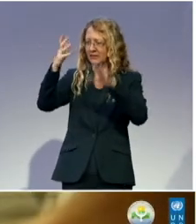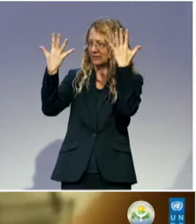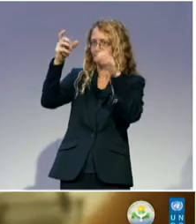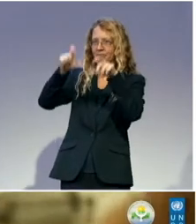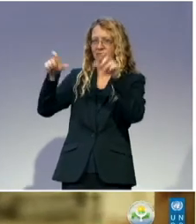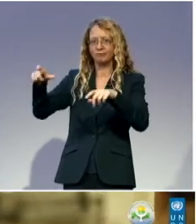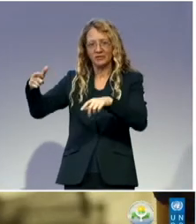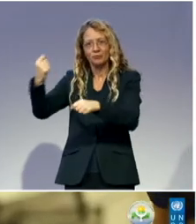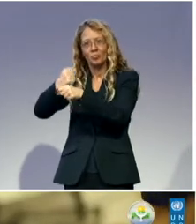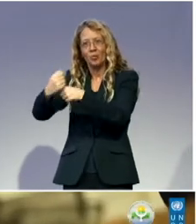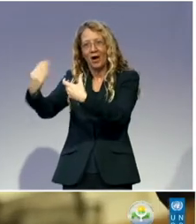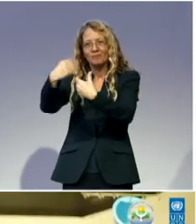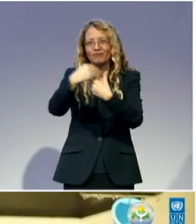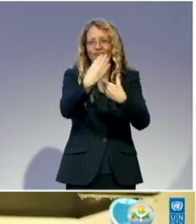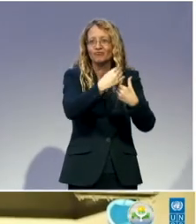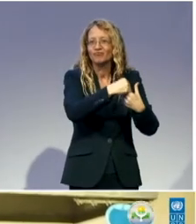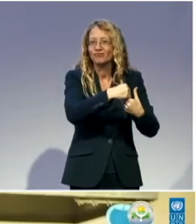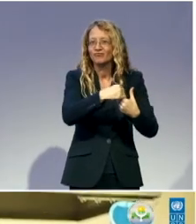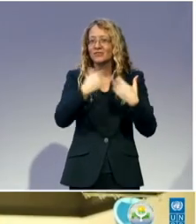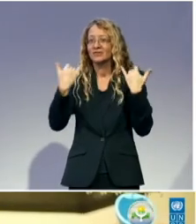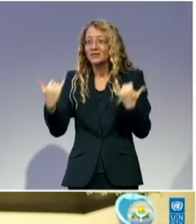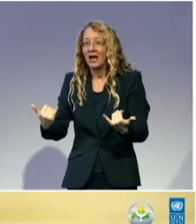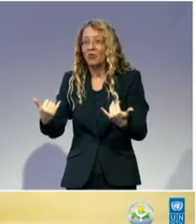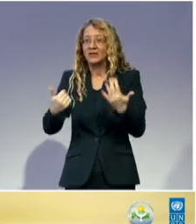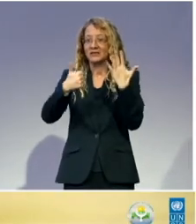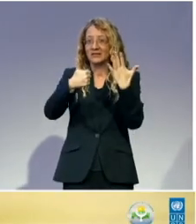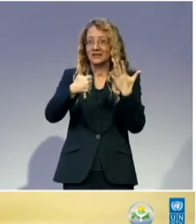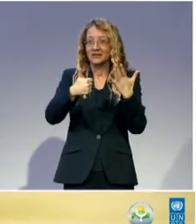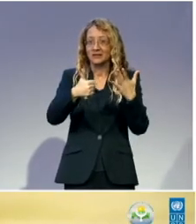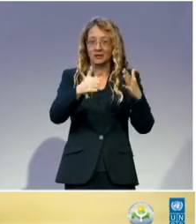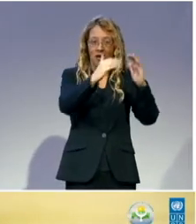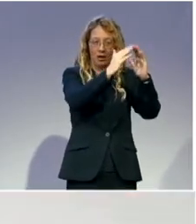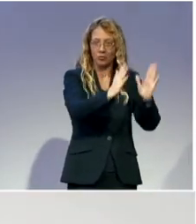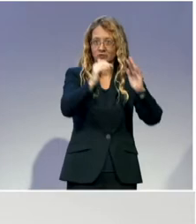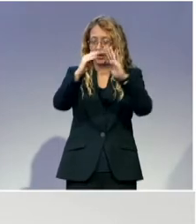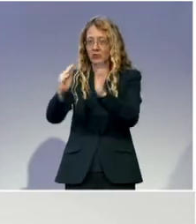homes, 2 cafés, and 20 employed beneficiaries.